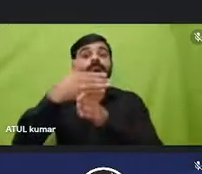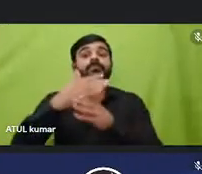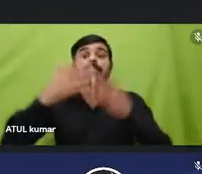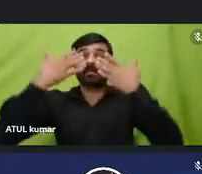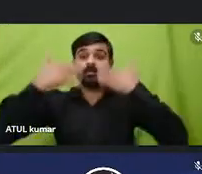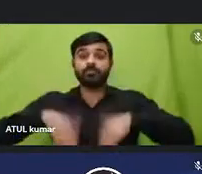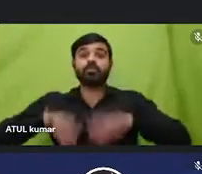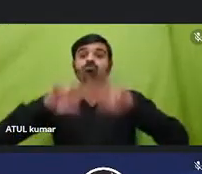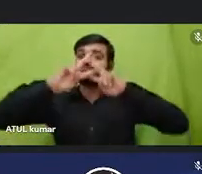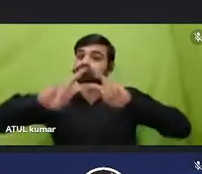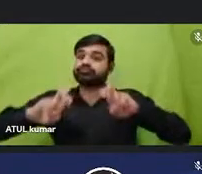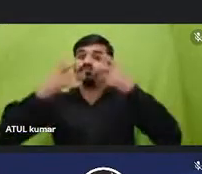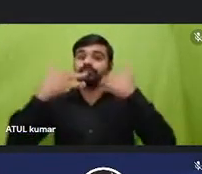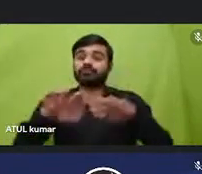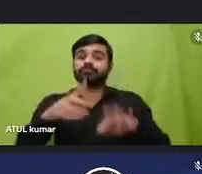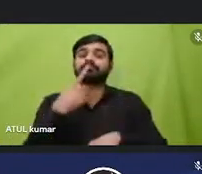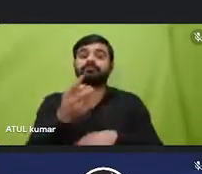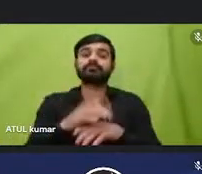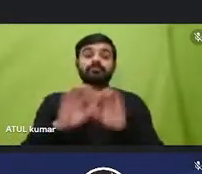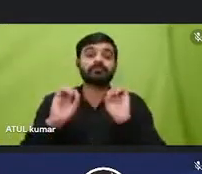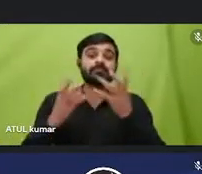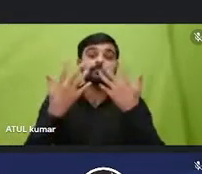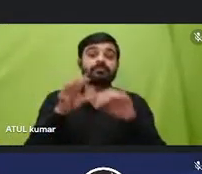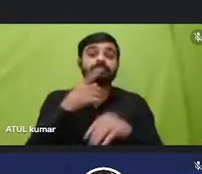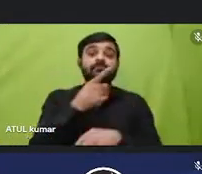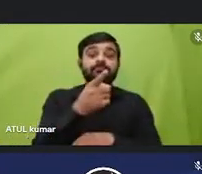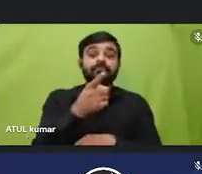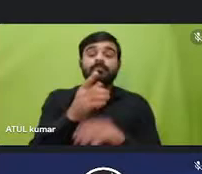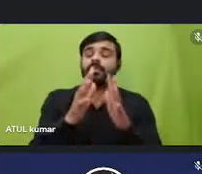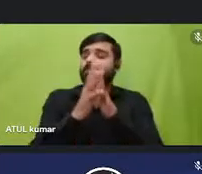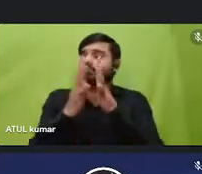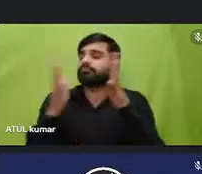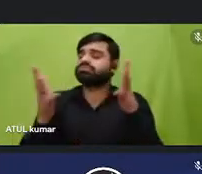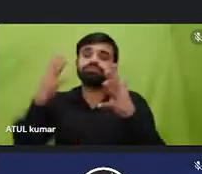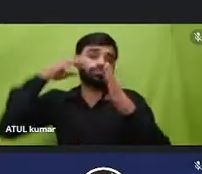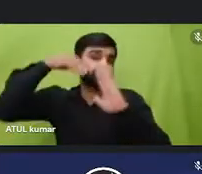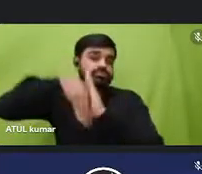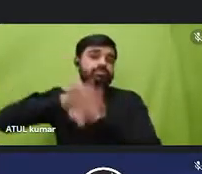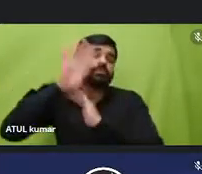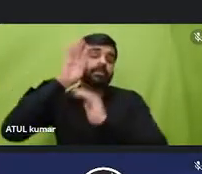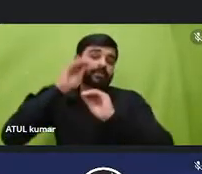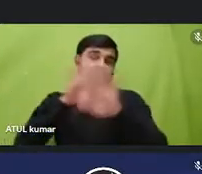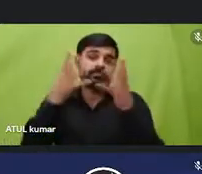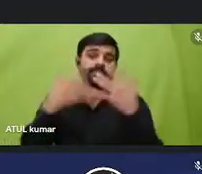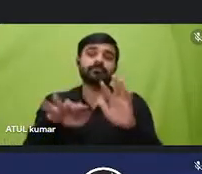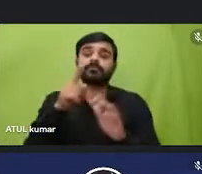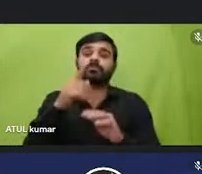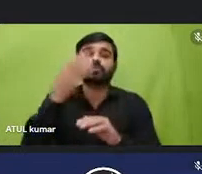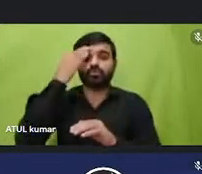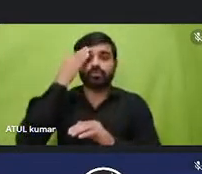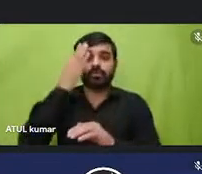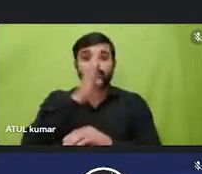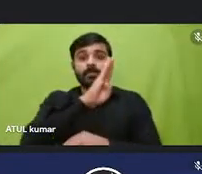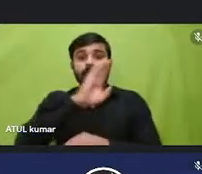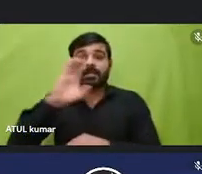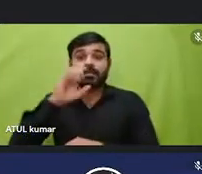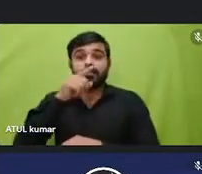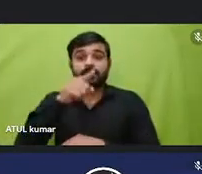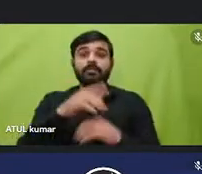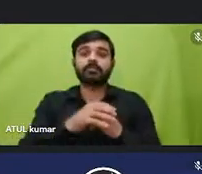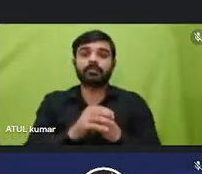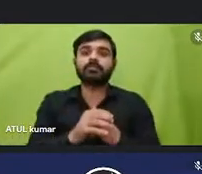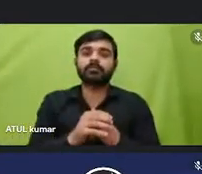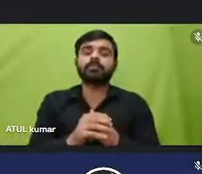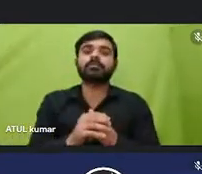of research, and as I said in the beginning, also it's been more influential. And as you know, Bensi is,